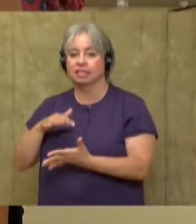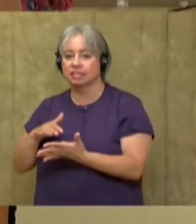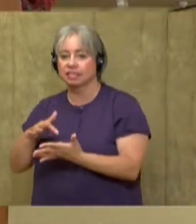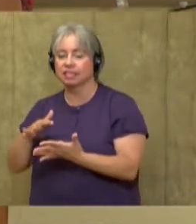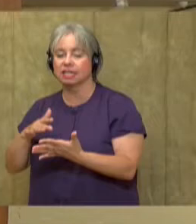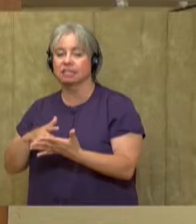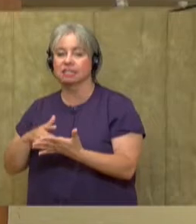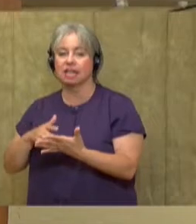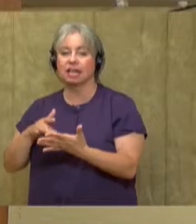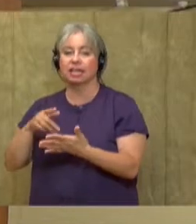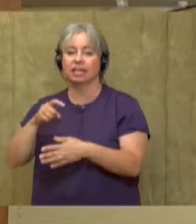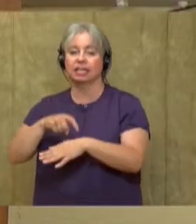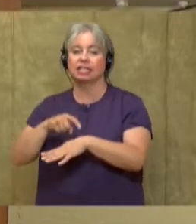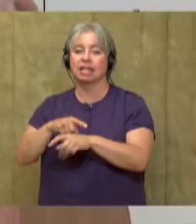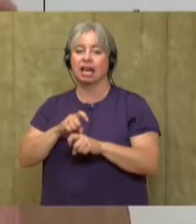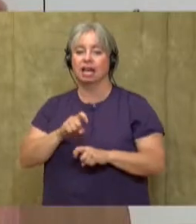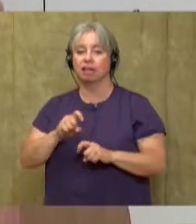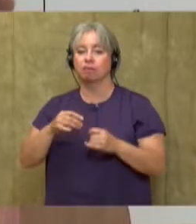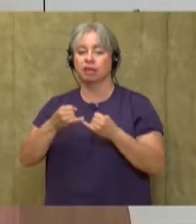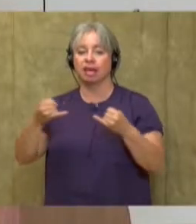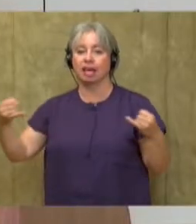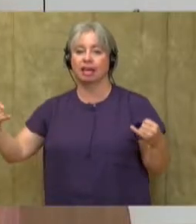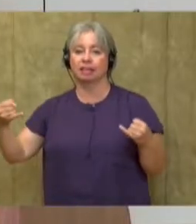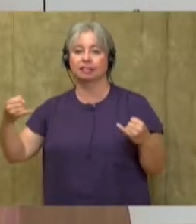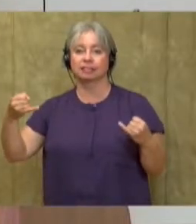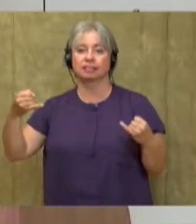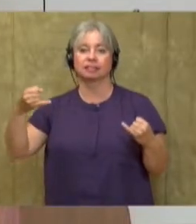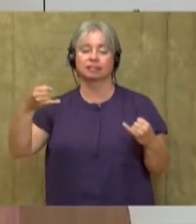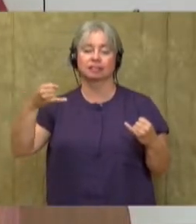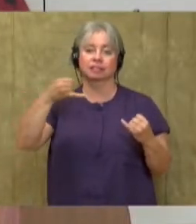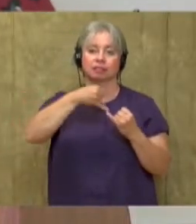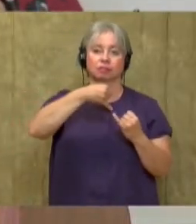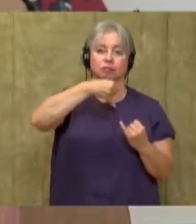for association, looking for correlation, and that was